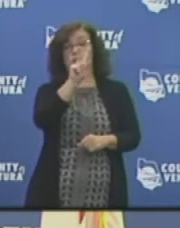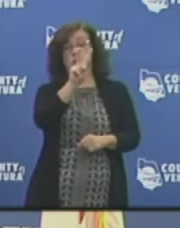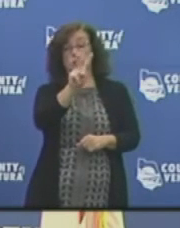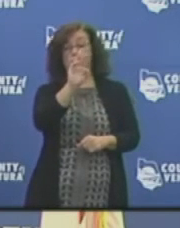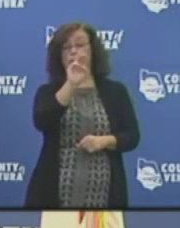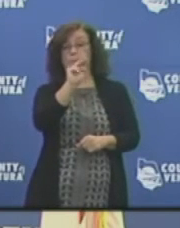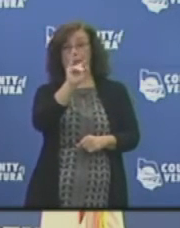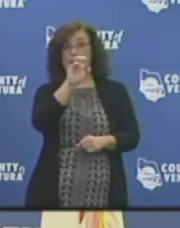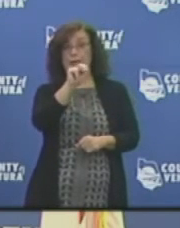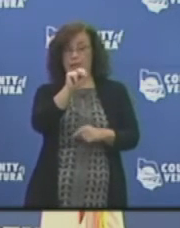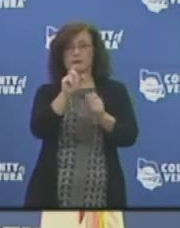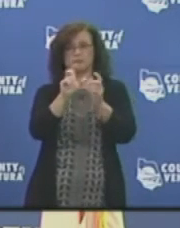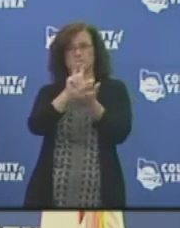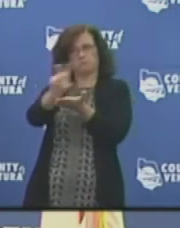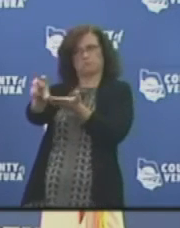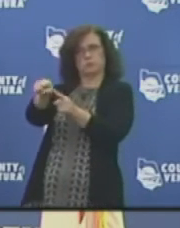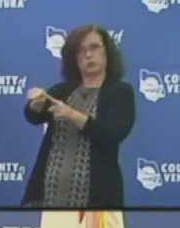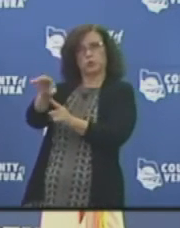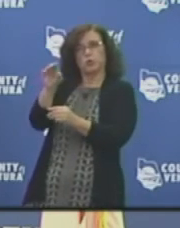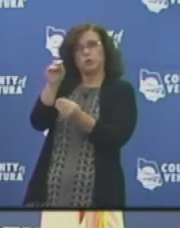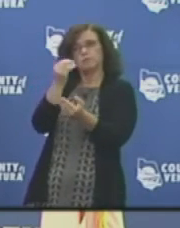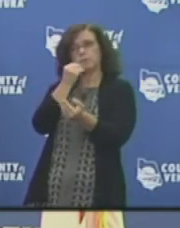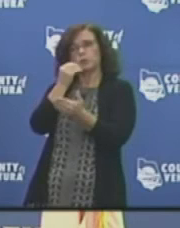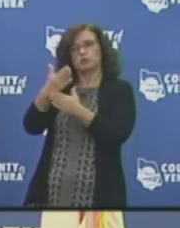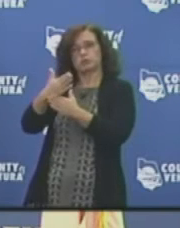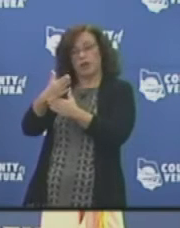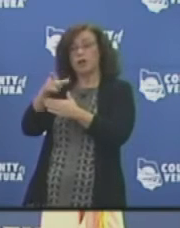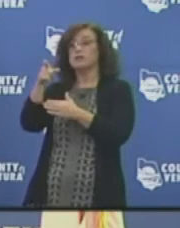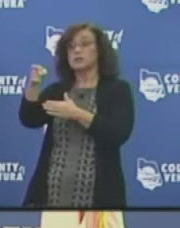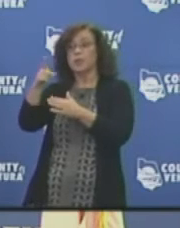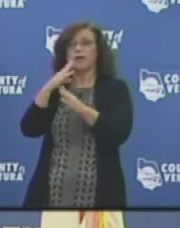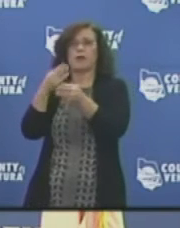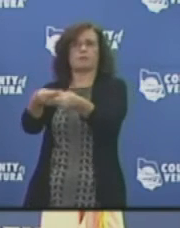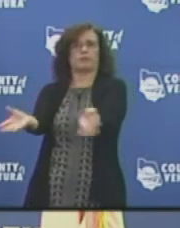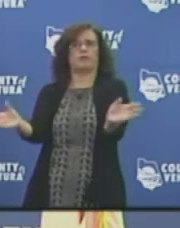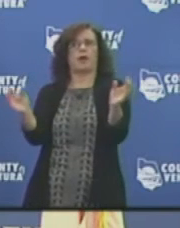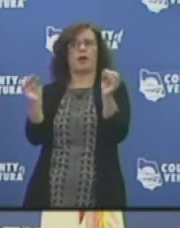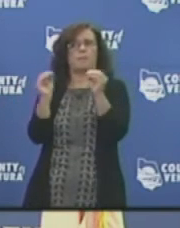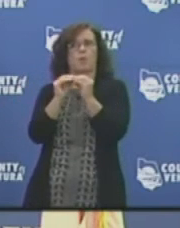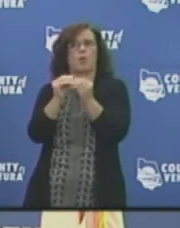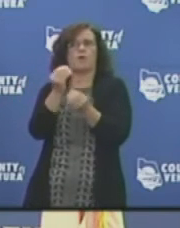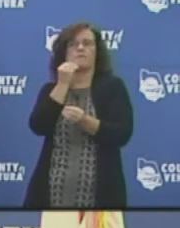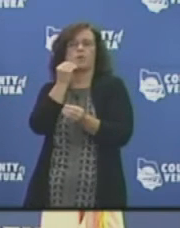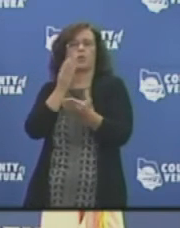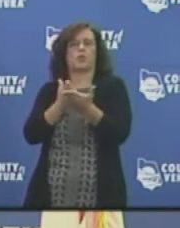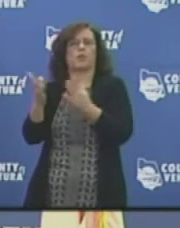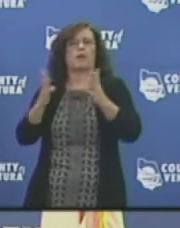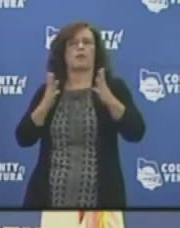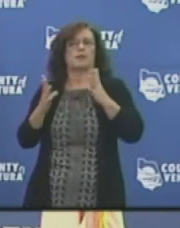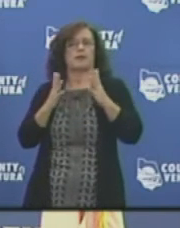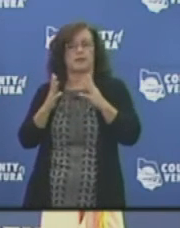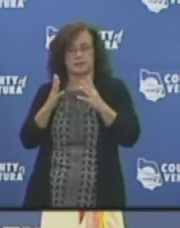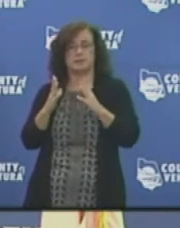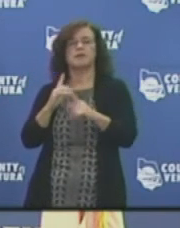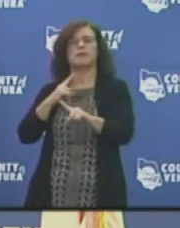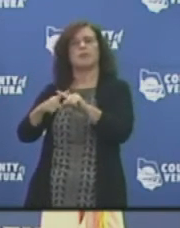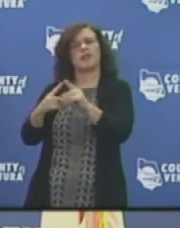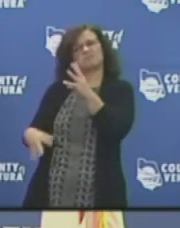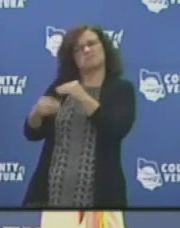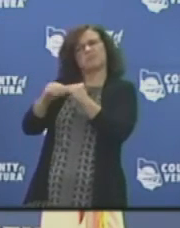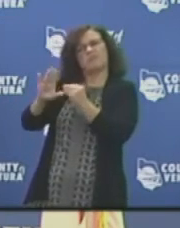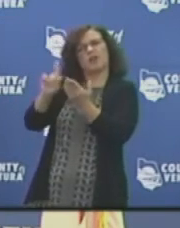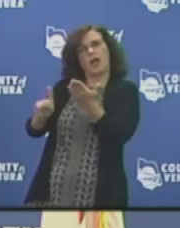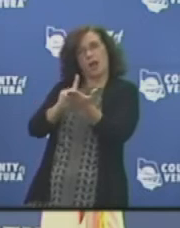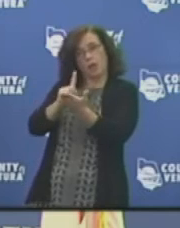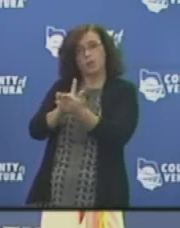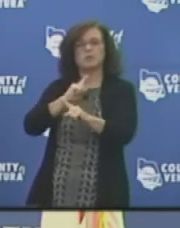through December, so that we can have additional pop-up sites throughout the county, as well as weekend and evening hours for folks who can